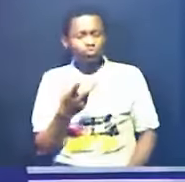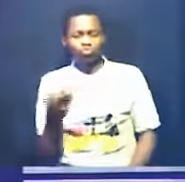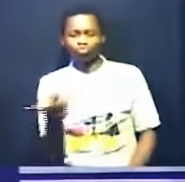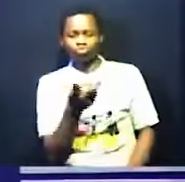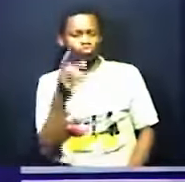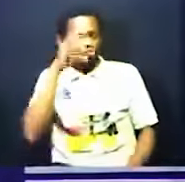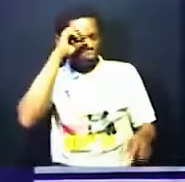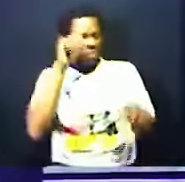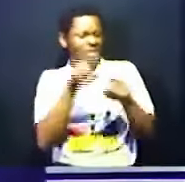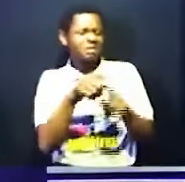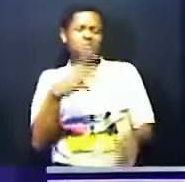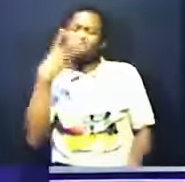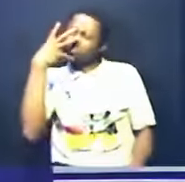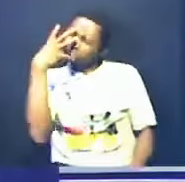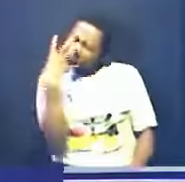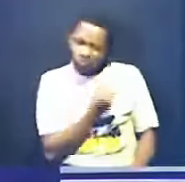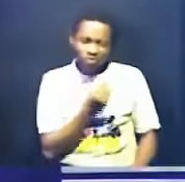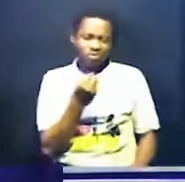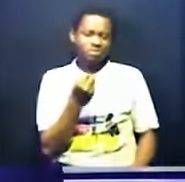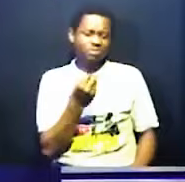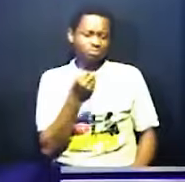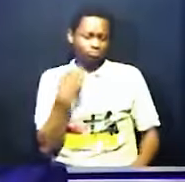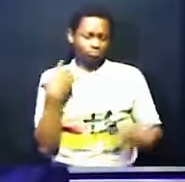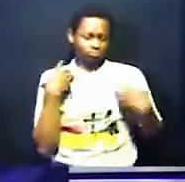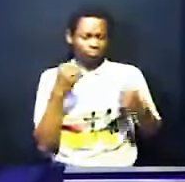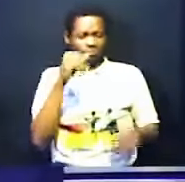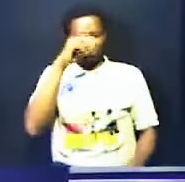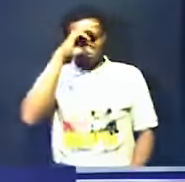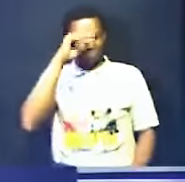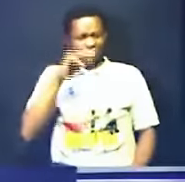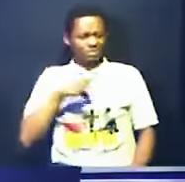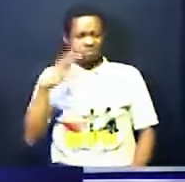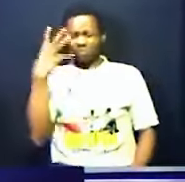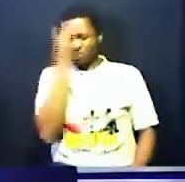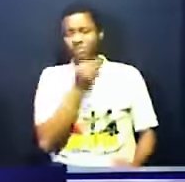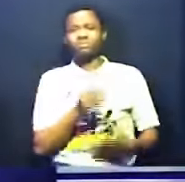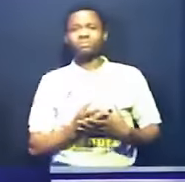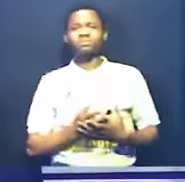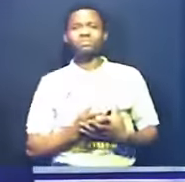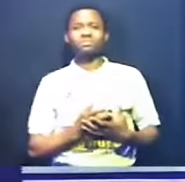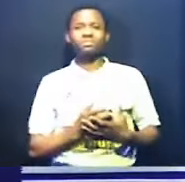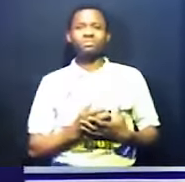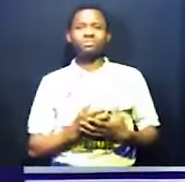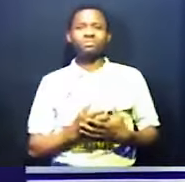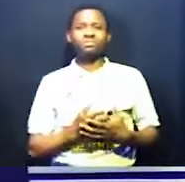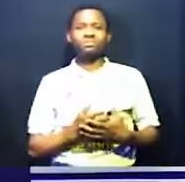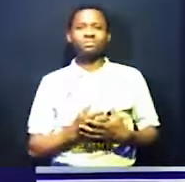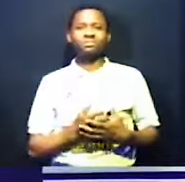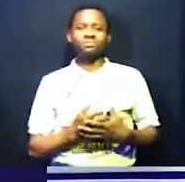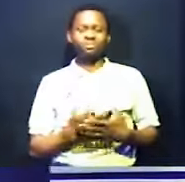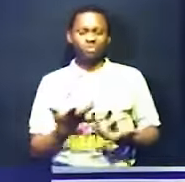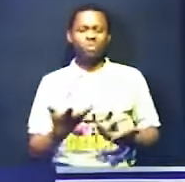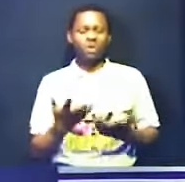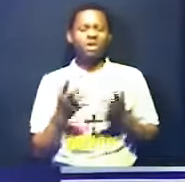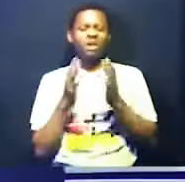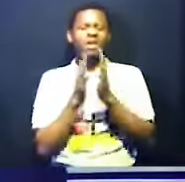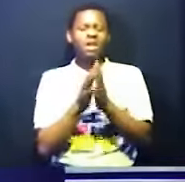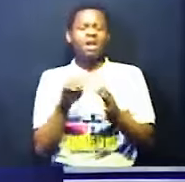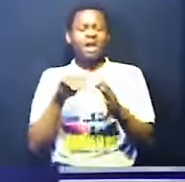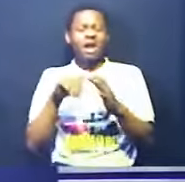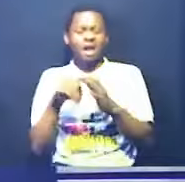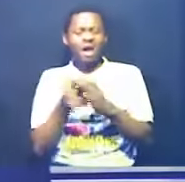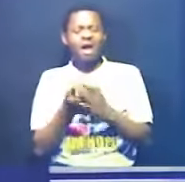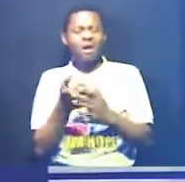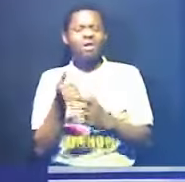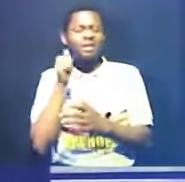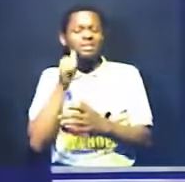were. A trosem train say e merima ise na won hu si e fe fa no ya sem keto. Can you imagine how Tamar will look? Wow, hwe se na nuanom